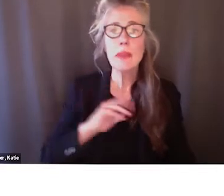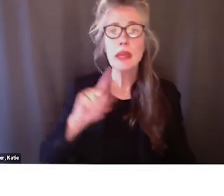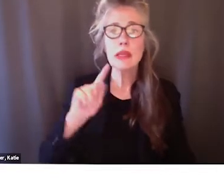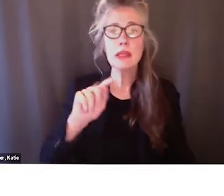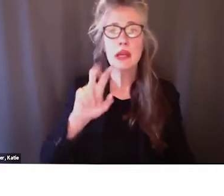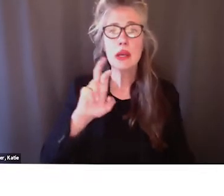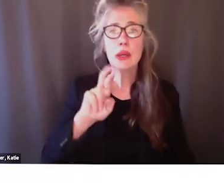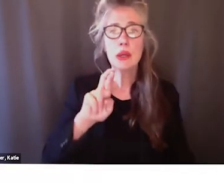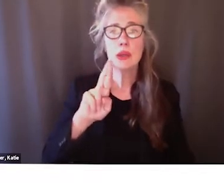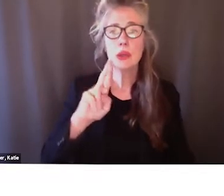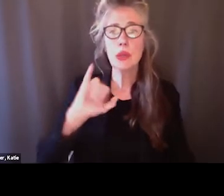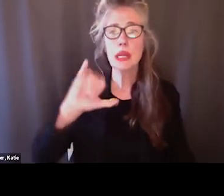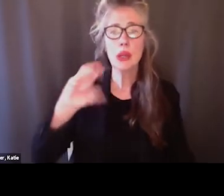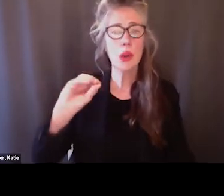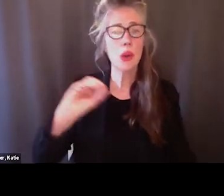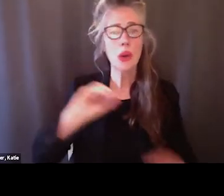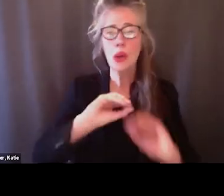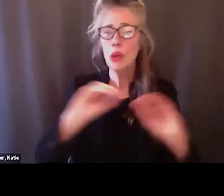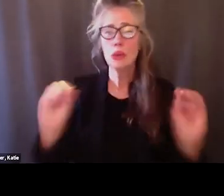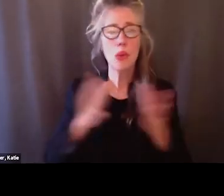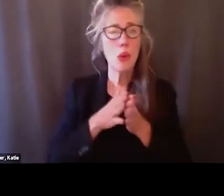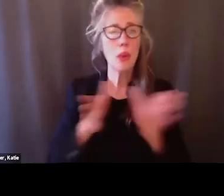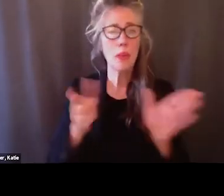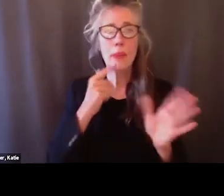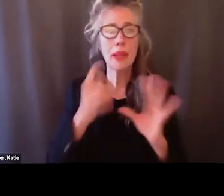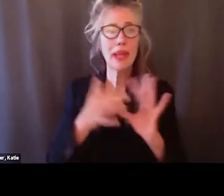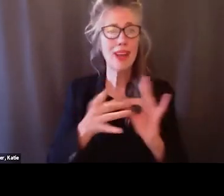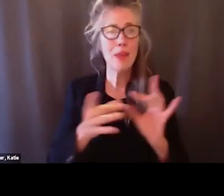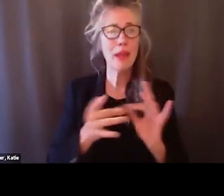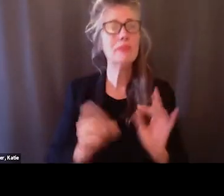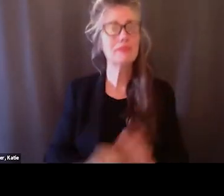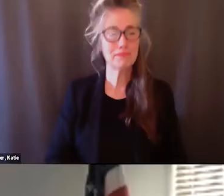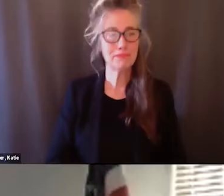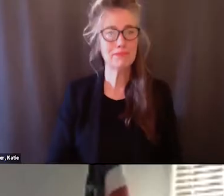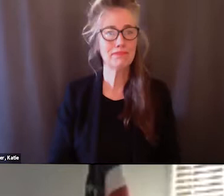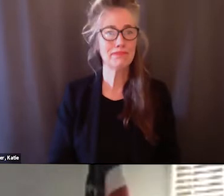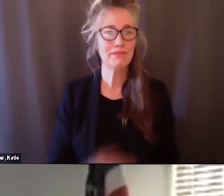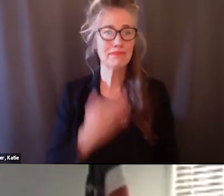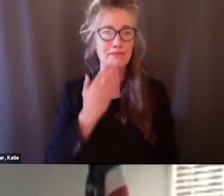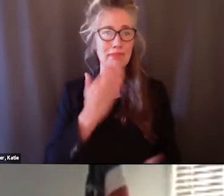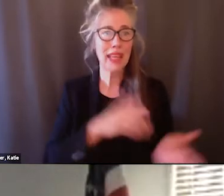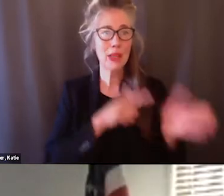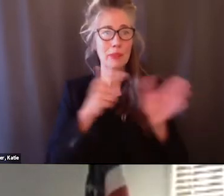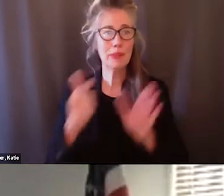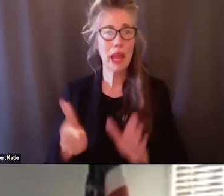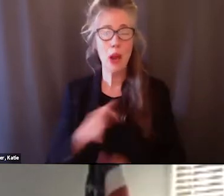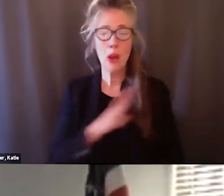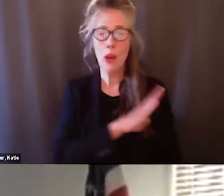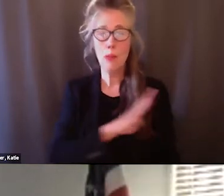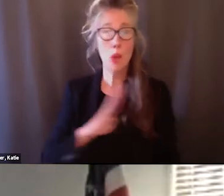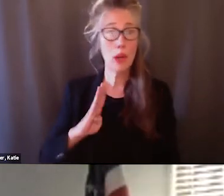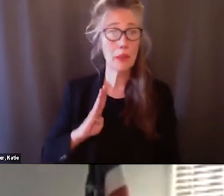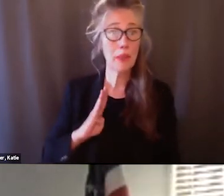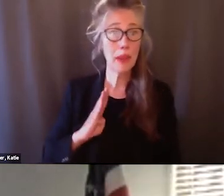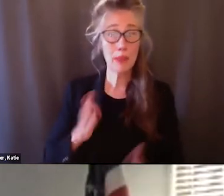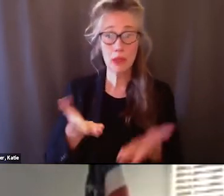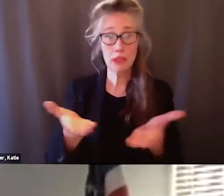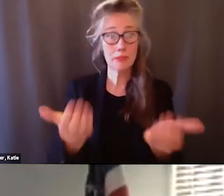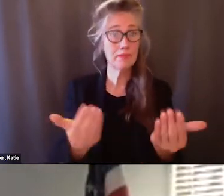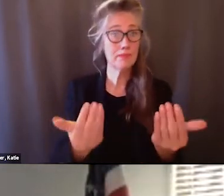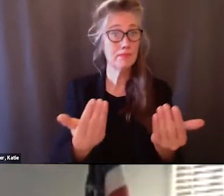know. No public comment. Thank you so much. And now I'll just turn it over to board members. Any questions or comments about